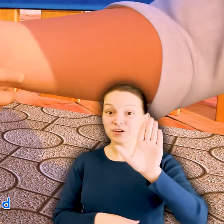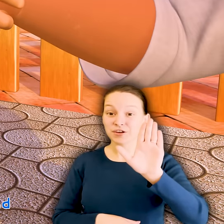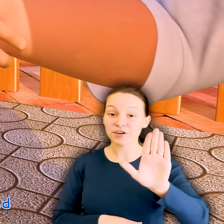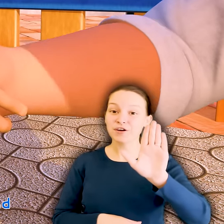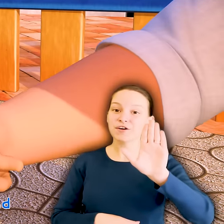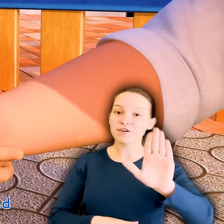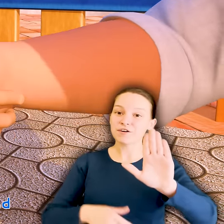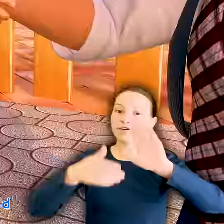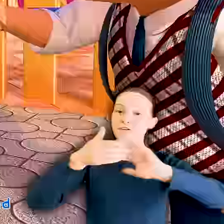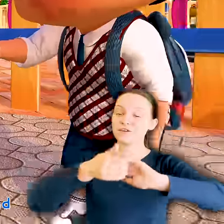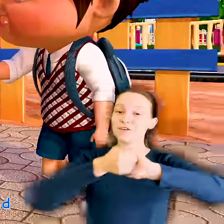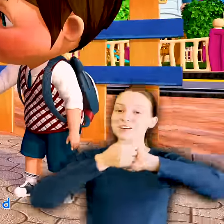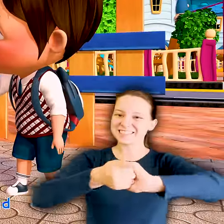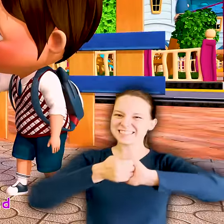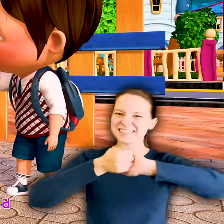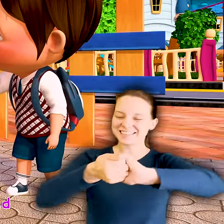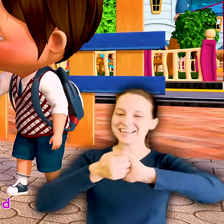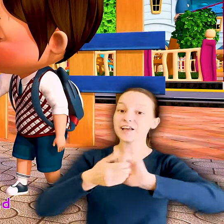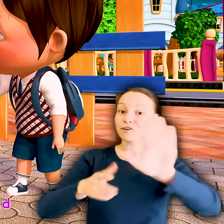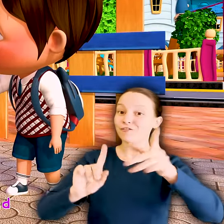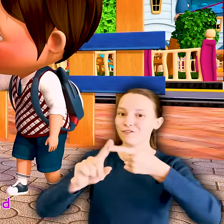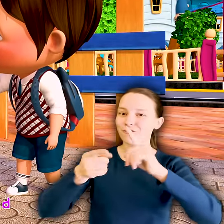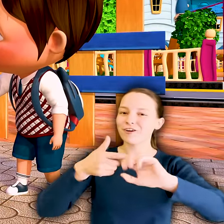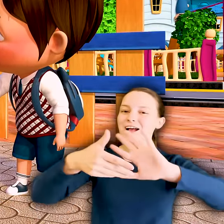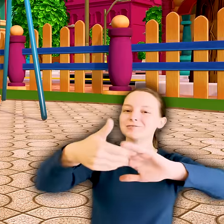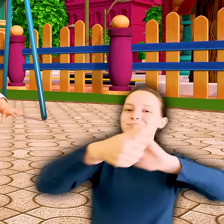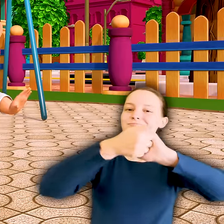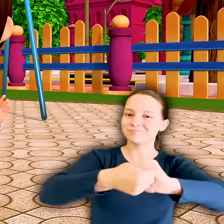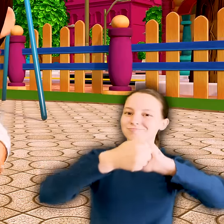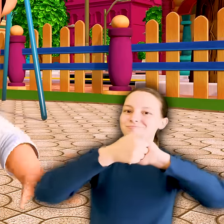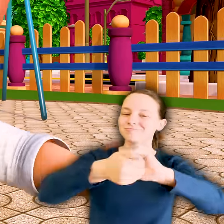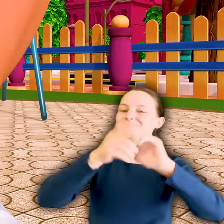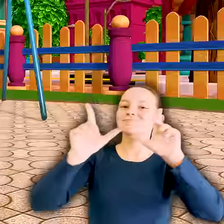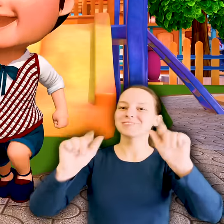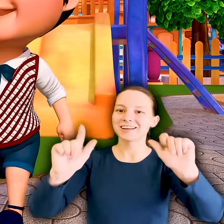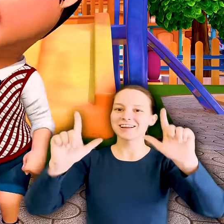shake your hands with your friends